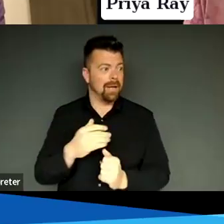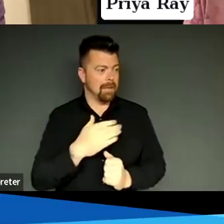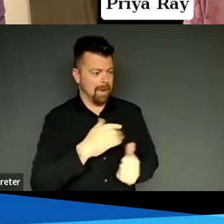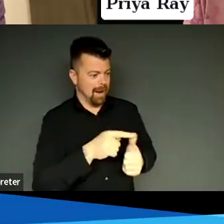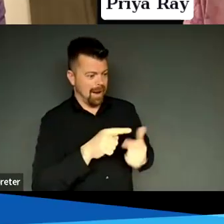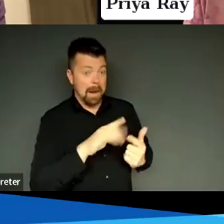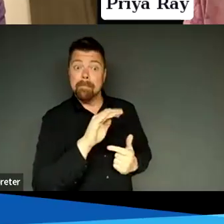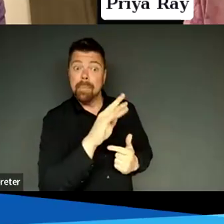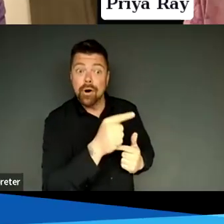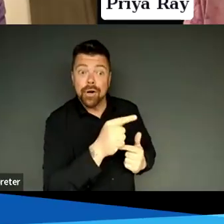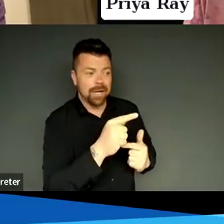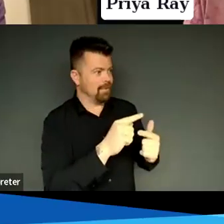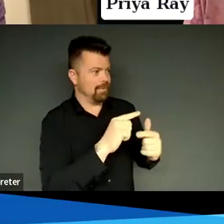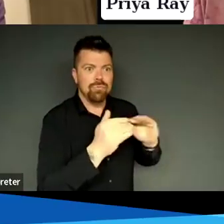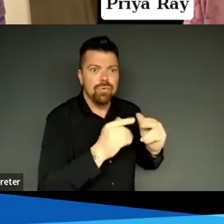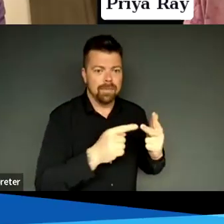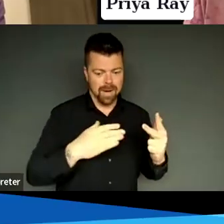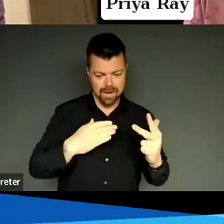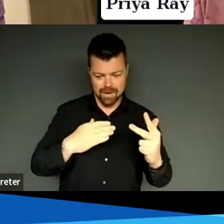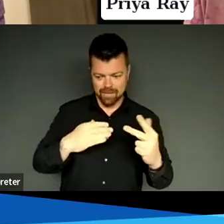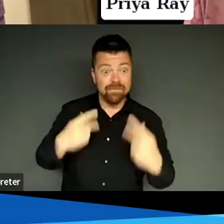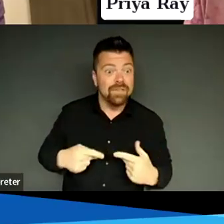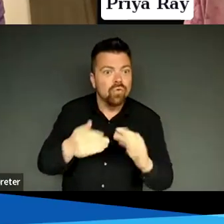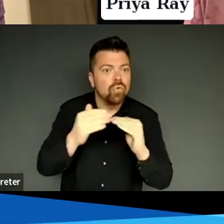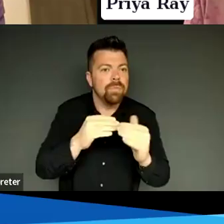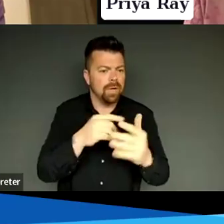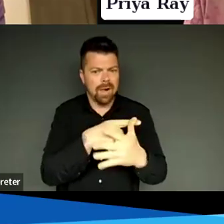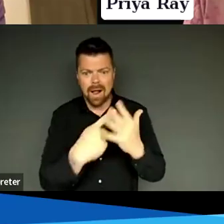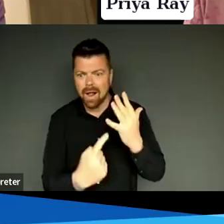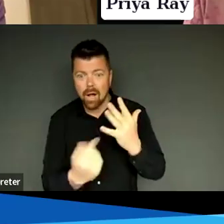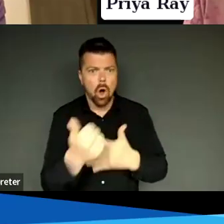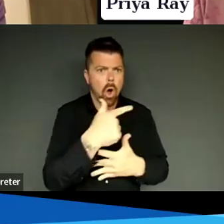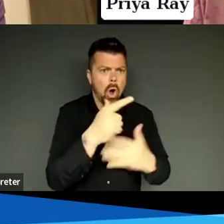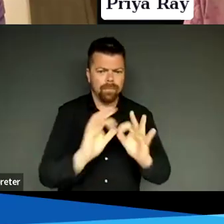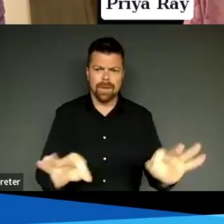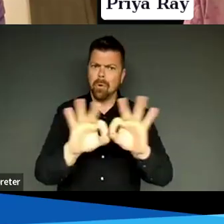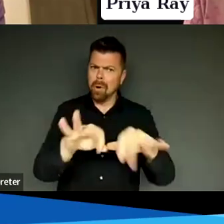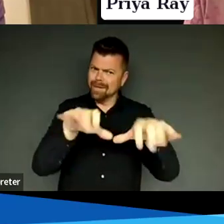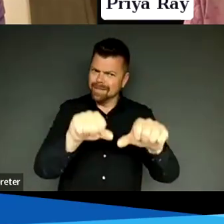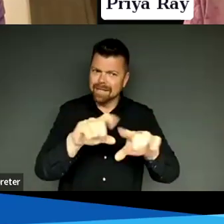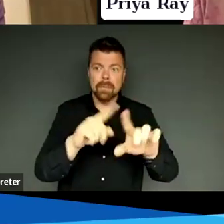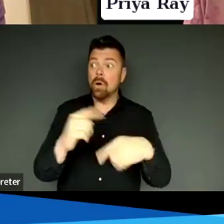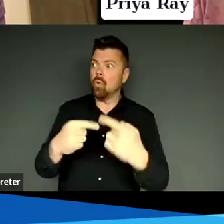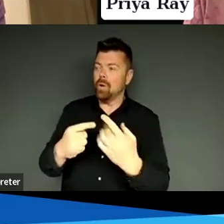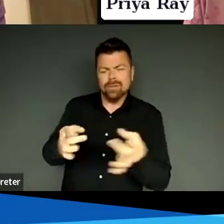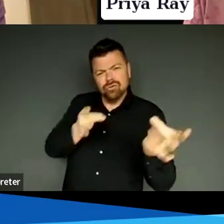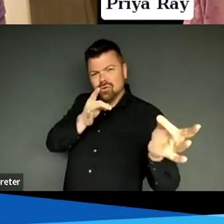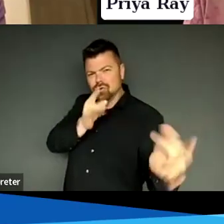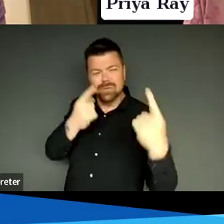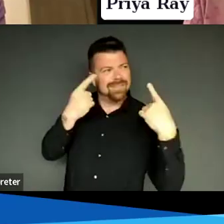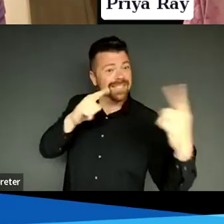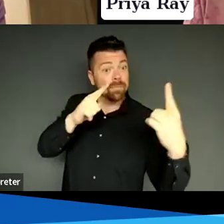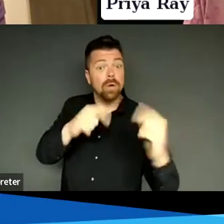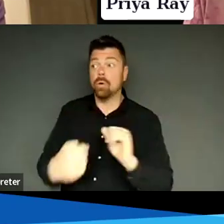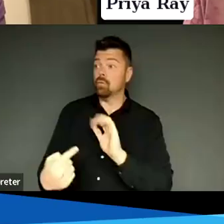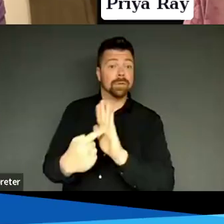within my physical community. All of them are important. And when you can make that work, like you were talking about with the Buddies